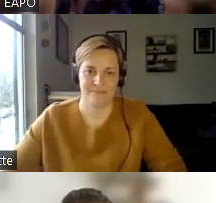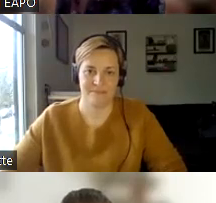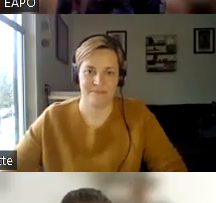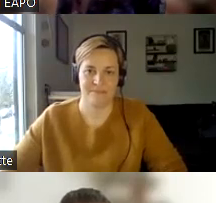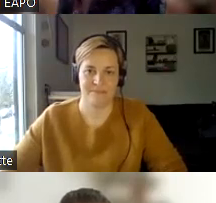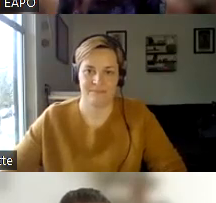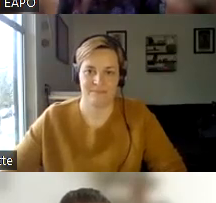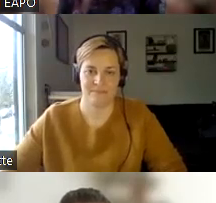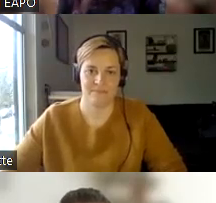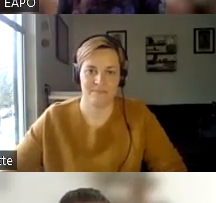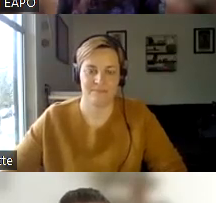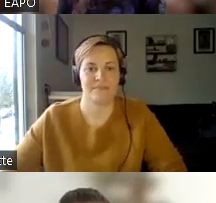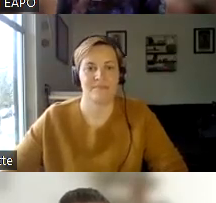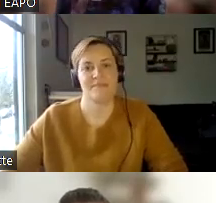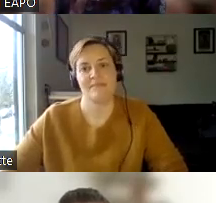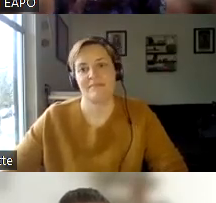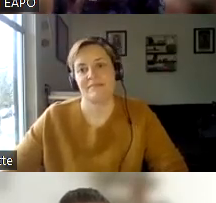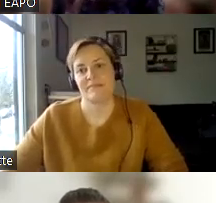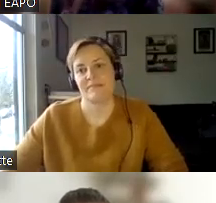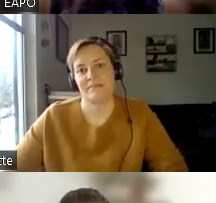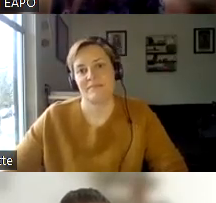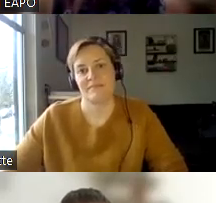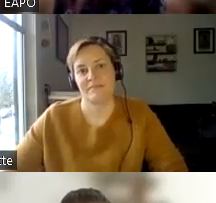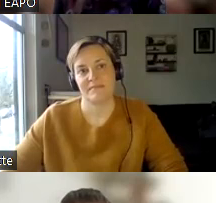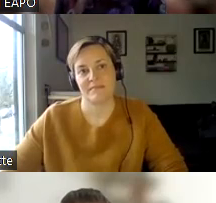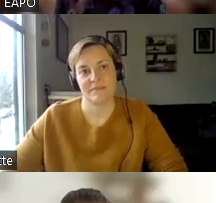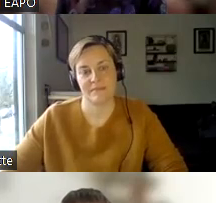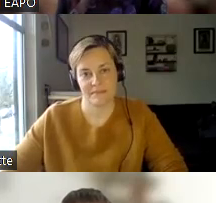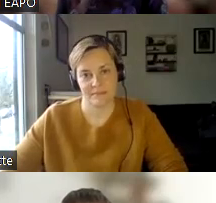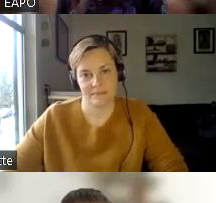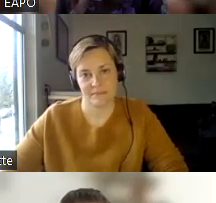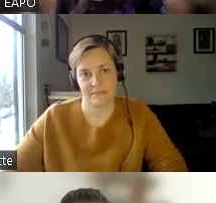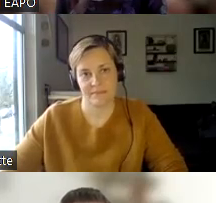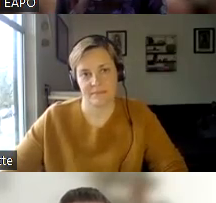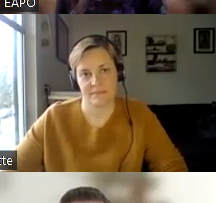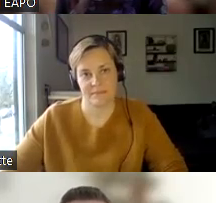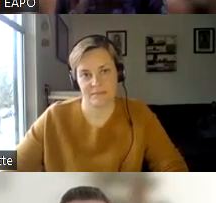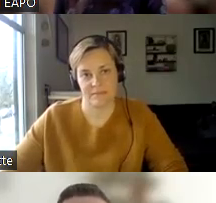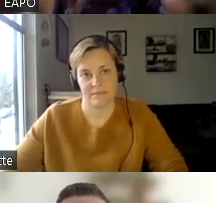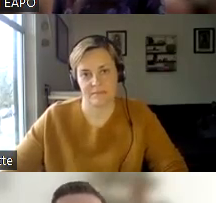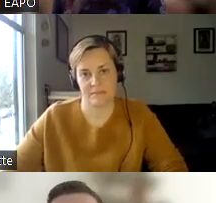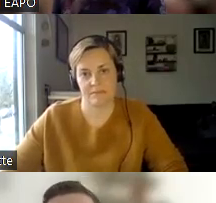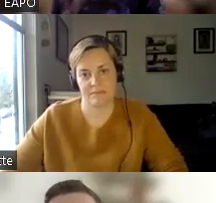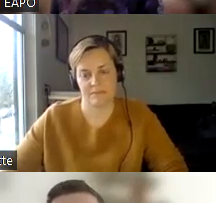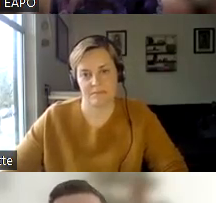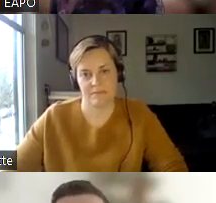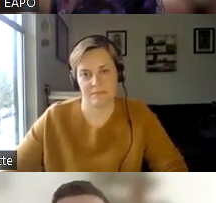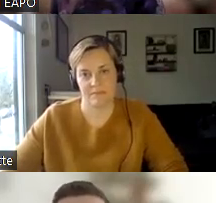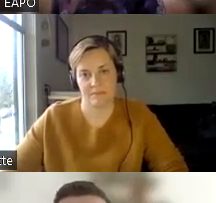suggestions that you'd like to post on the chat box. She'll be responding to those. If you have a specific question for